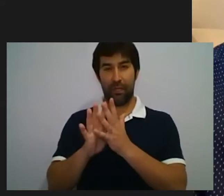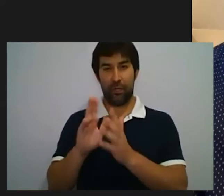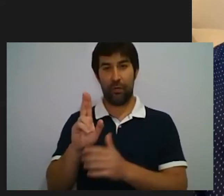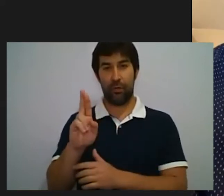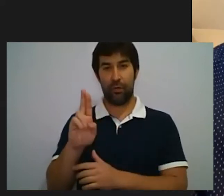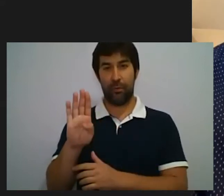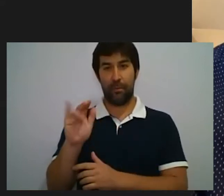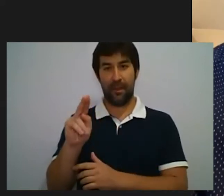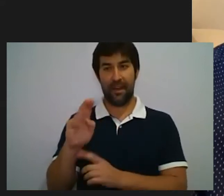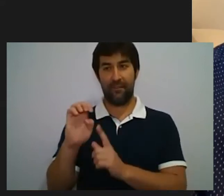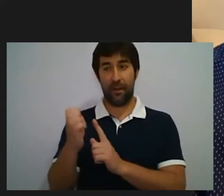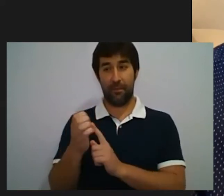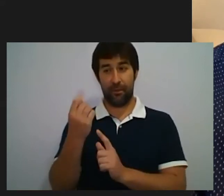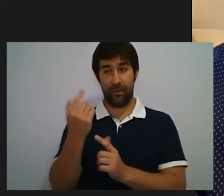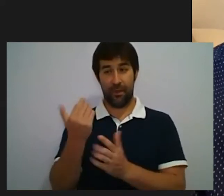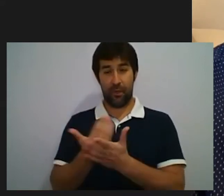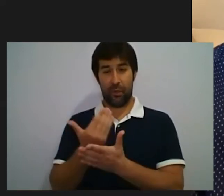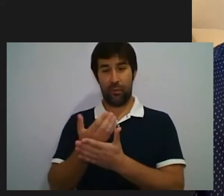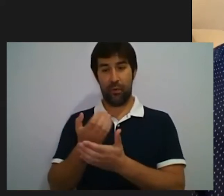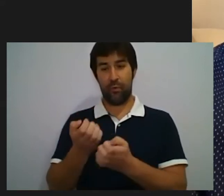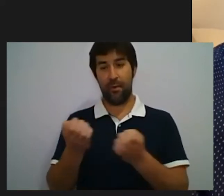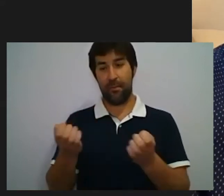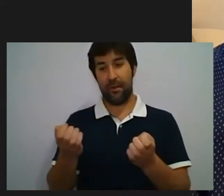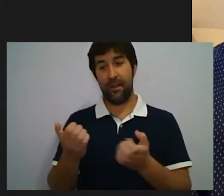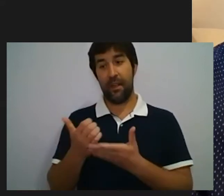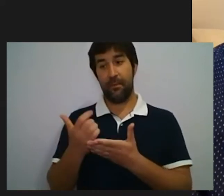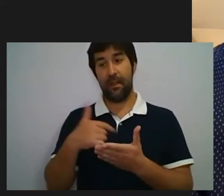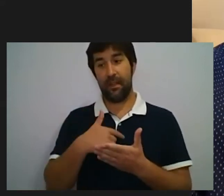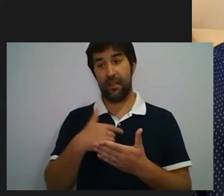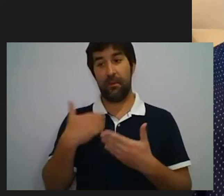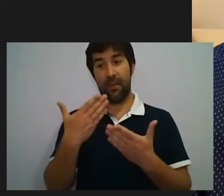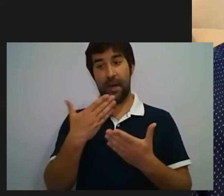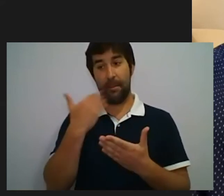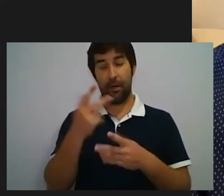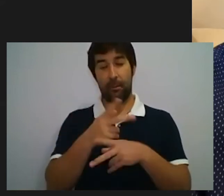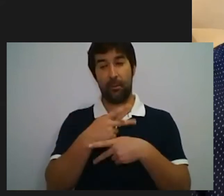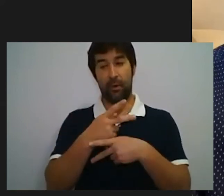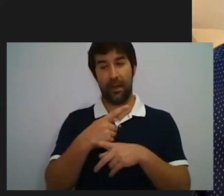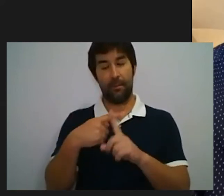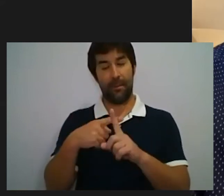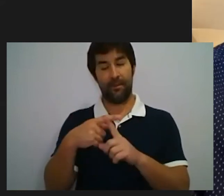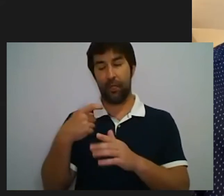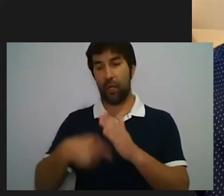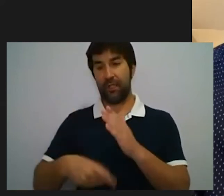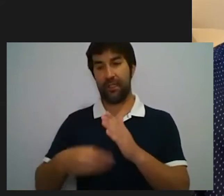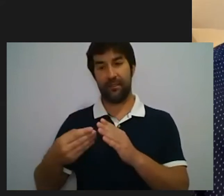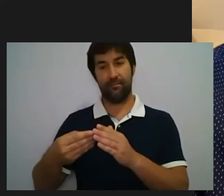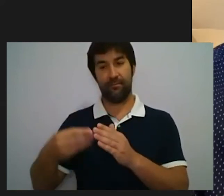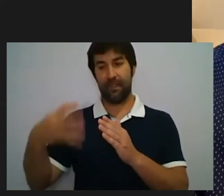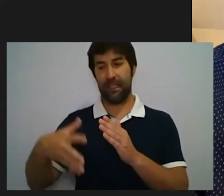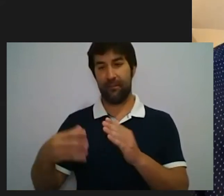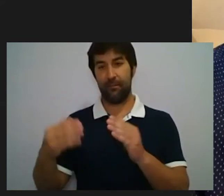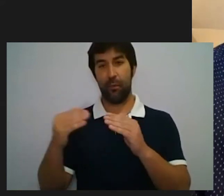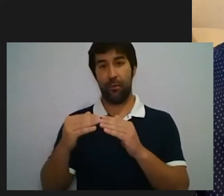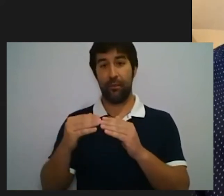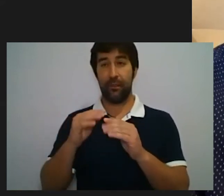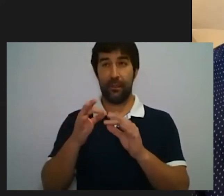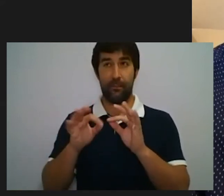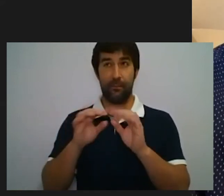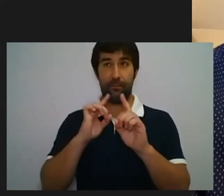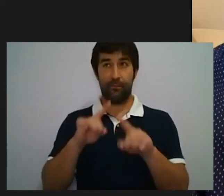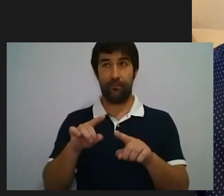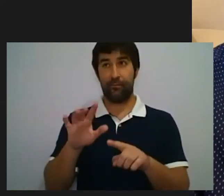or complete streets projects. I should add that the street resurfacing program is not just asphalt, even though that's the largest portion of it. The street resurfacing